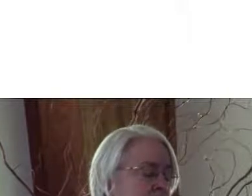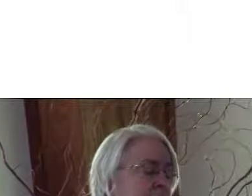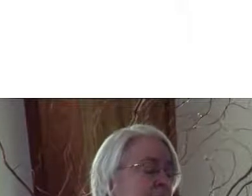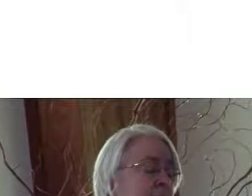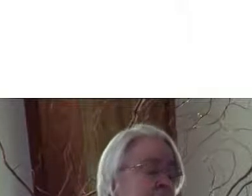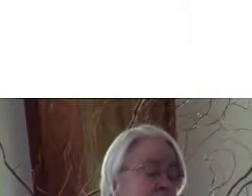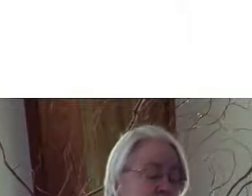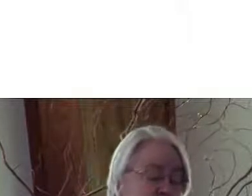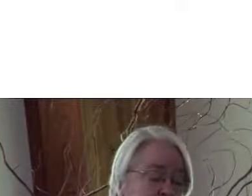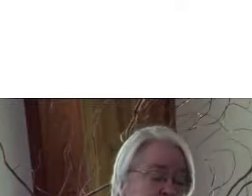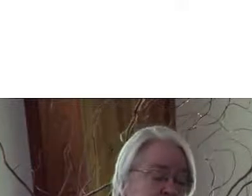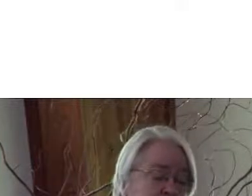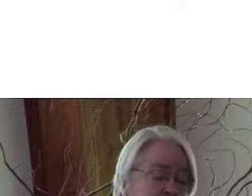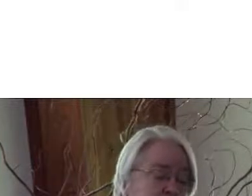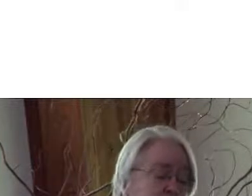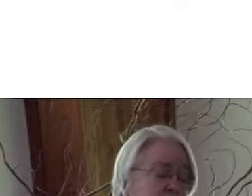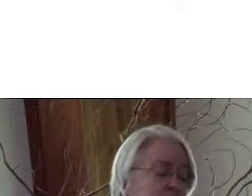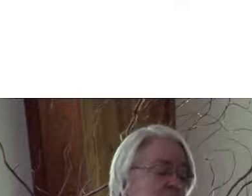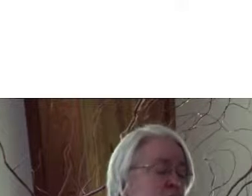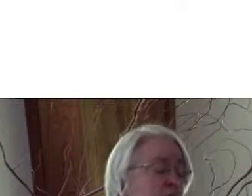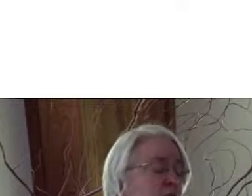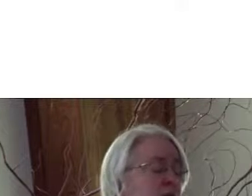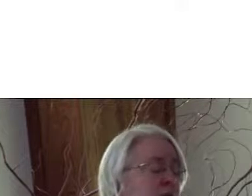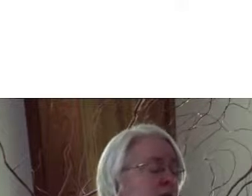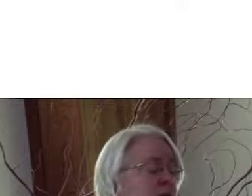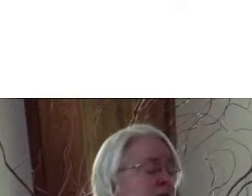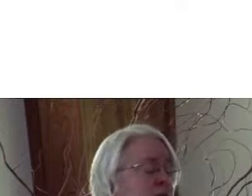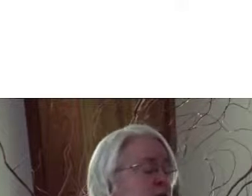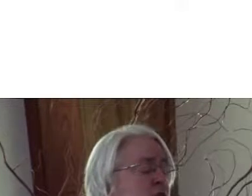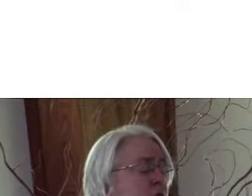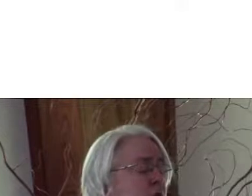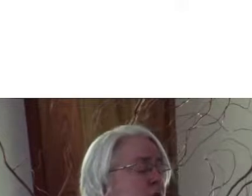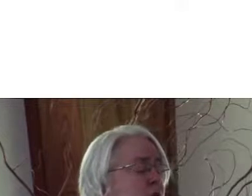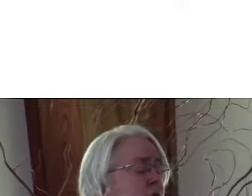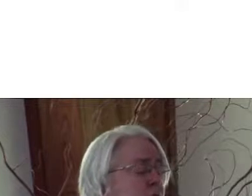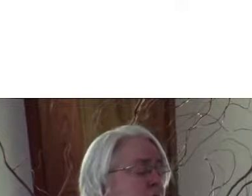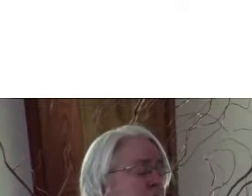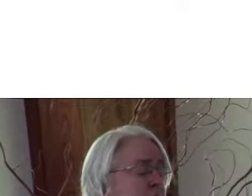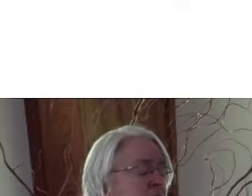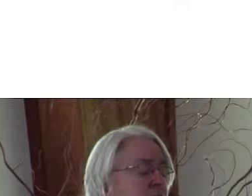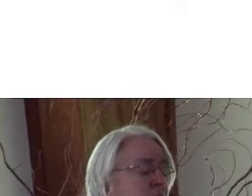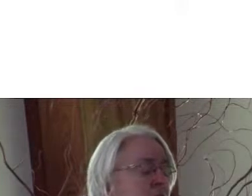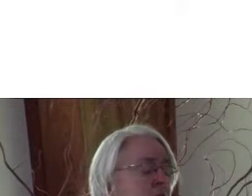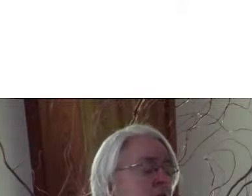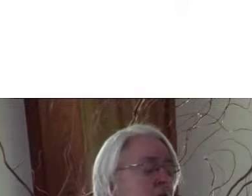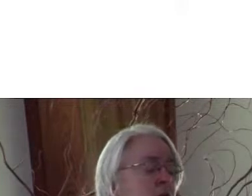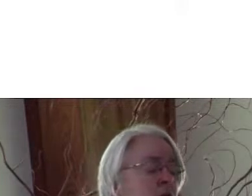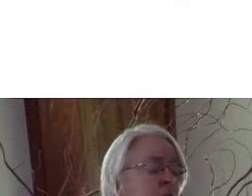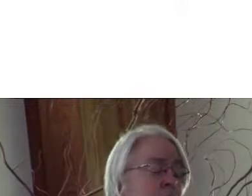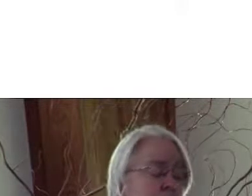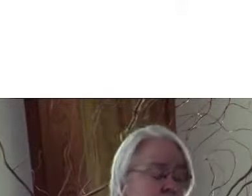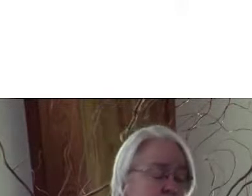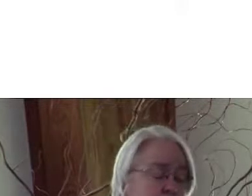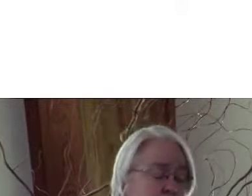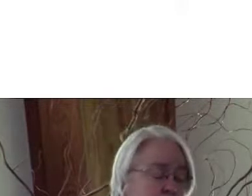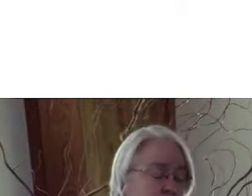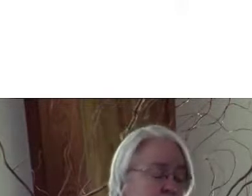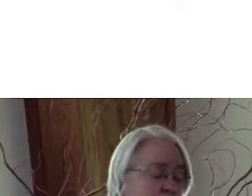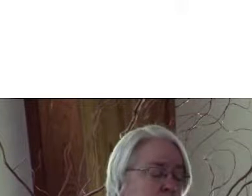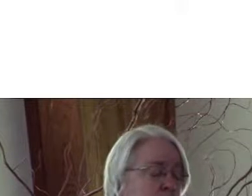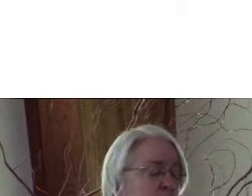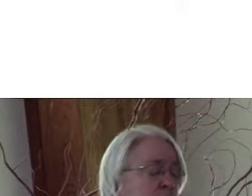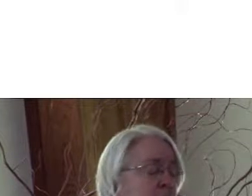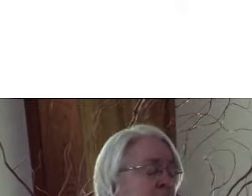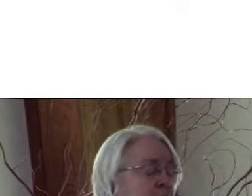entwined. It is right, it should be so.